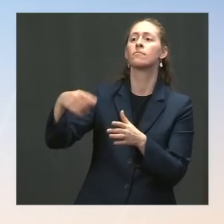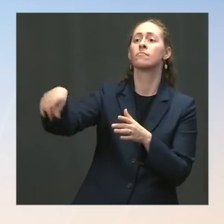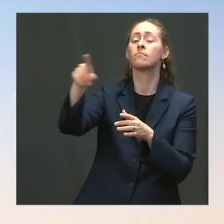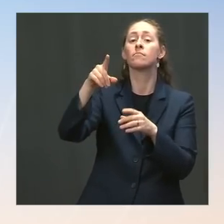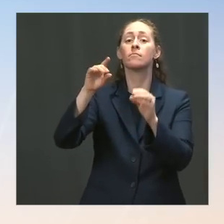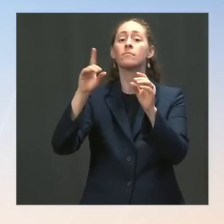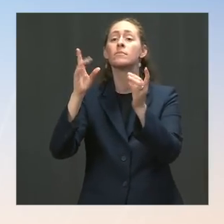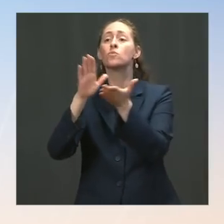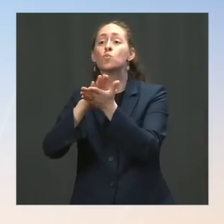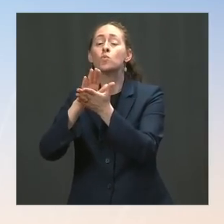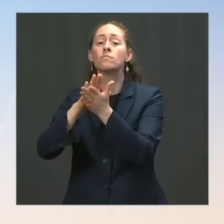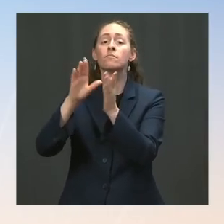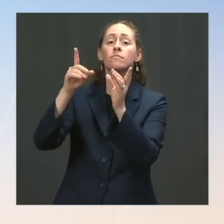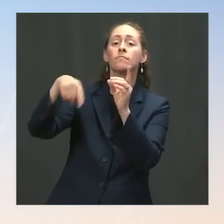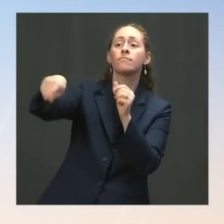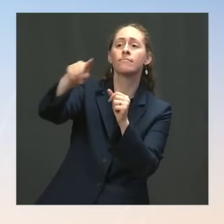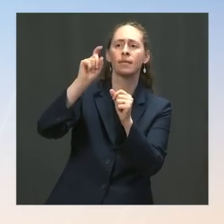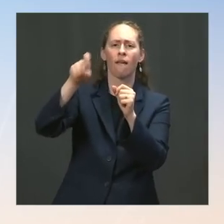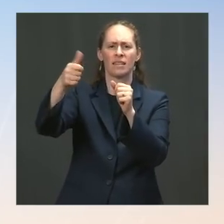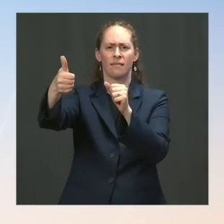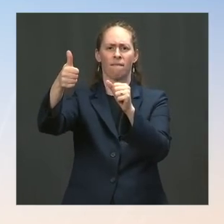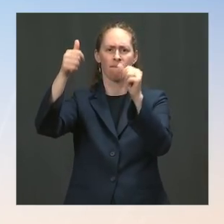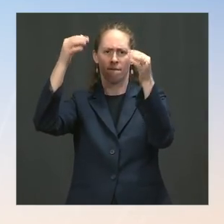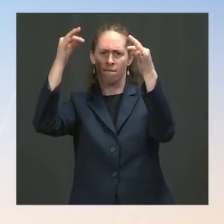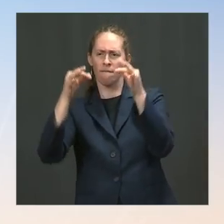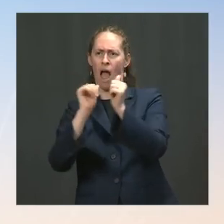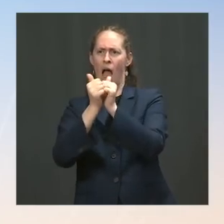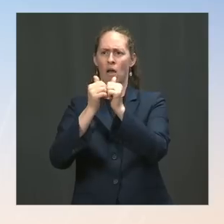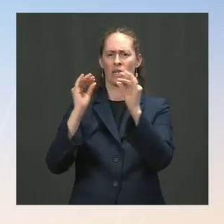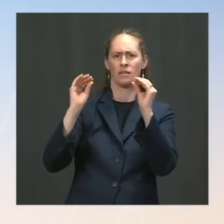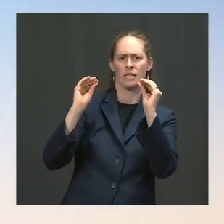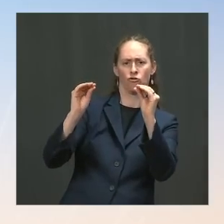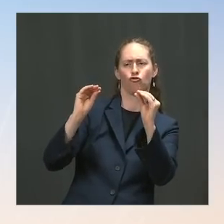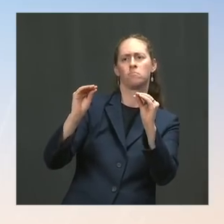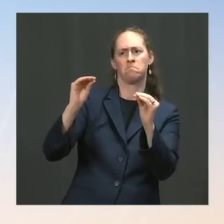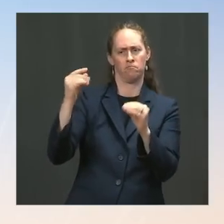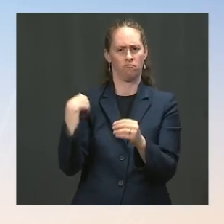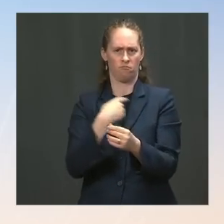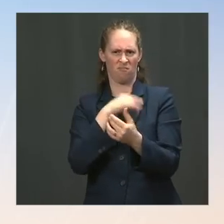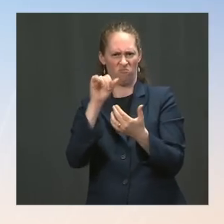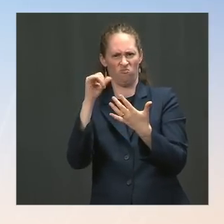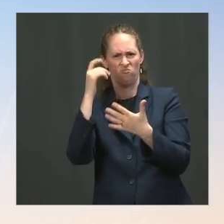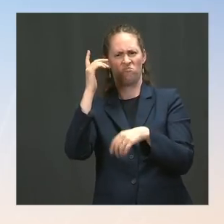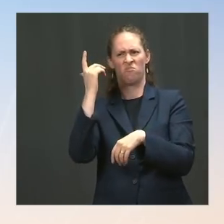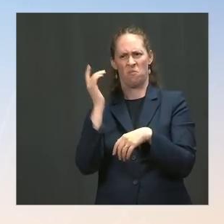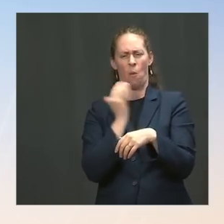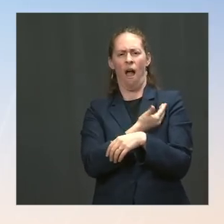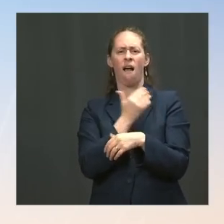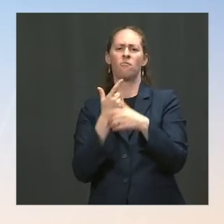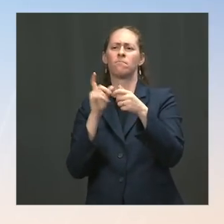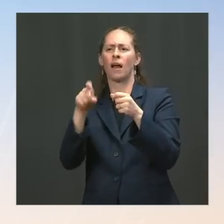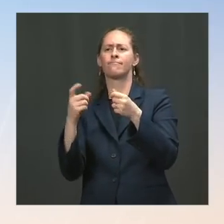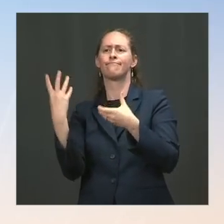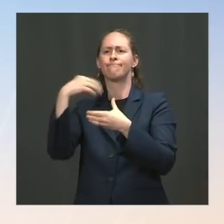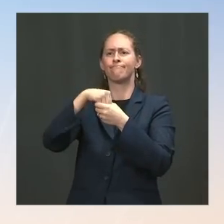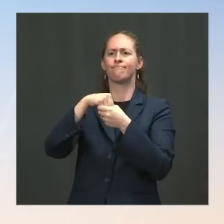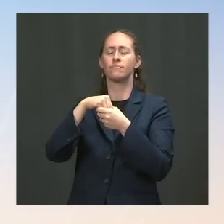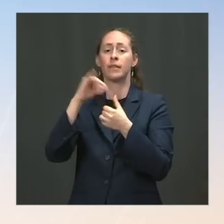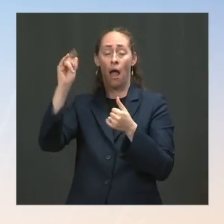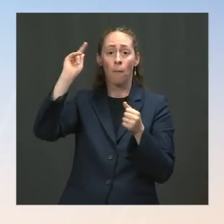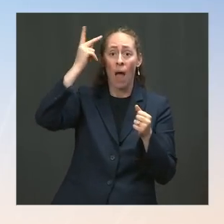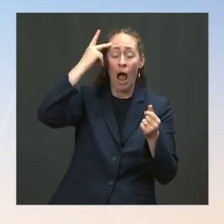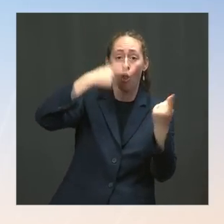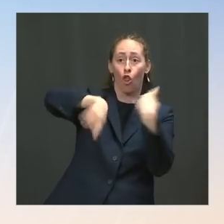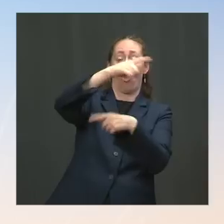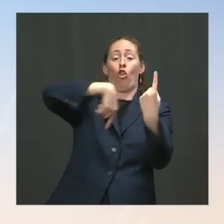want to teach it. But I think, again, it became a politicized issue that didn't need to. And it took us away from what I think is most important, our Build Back Better